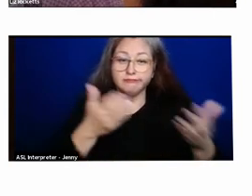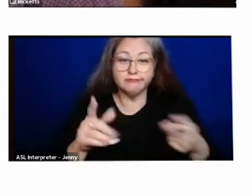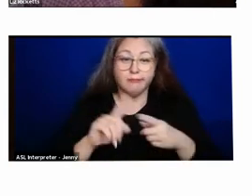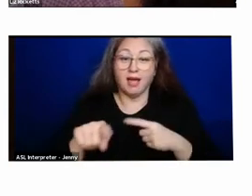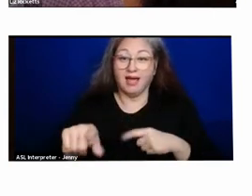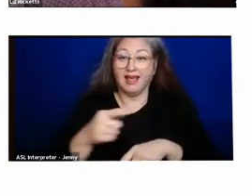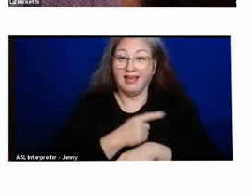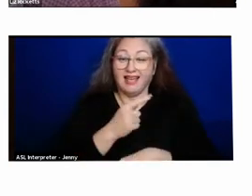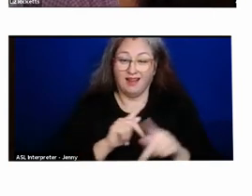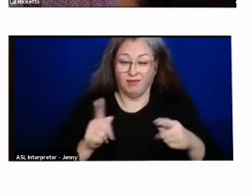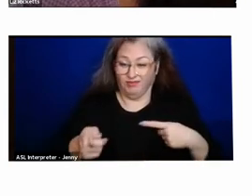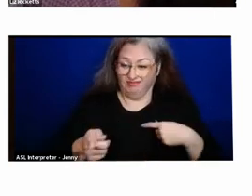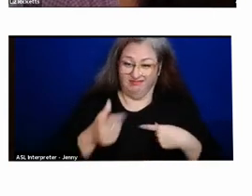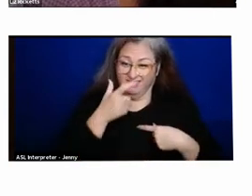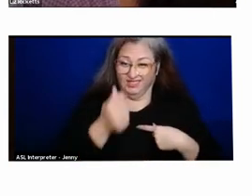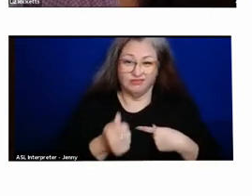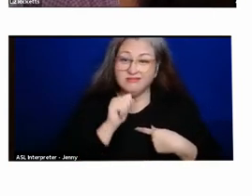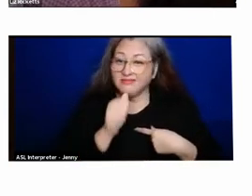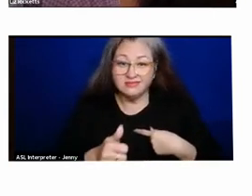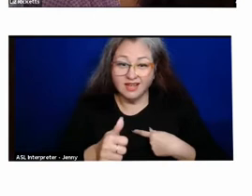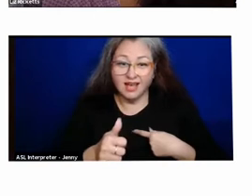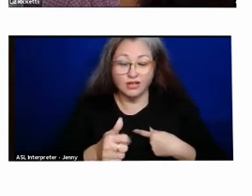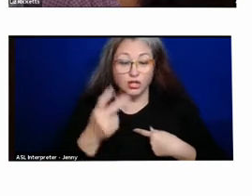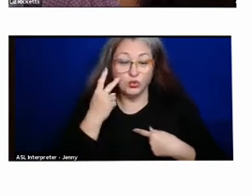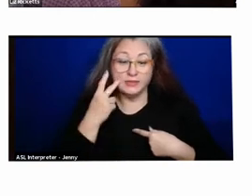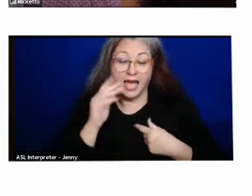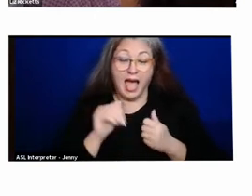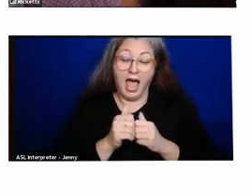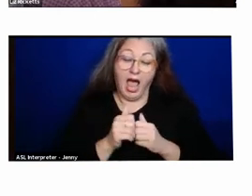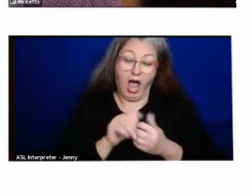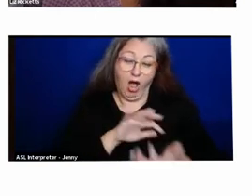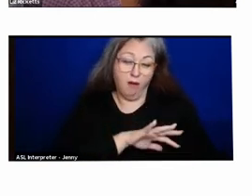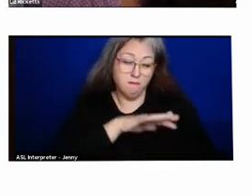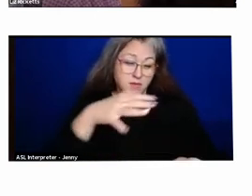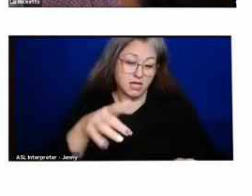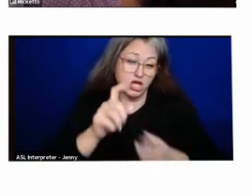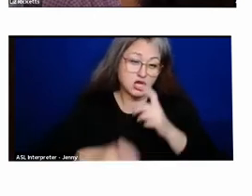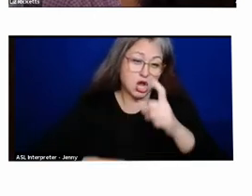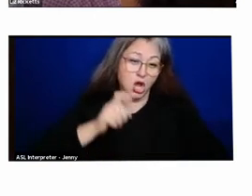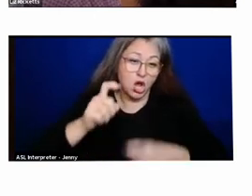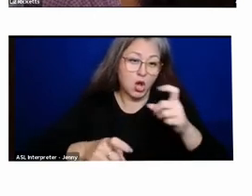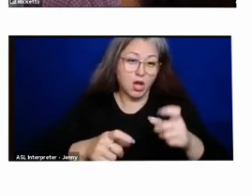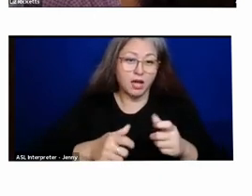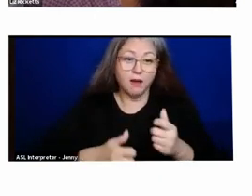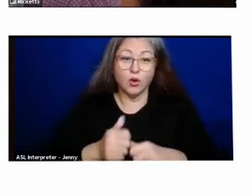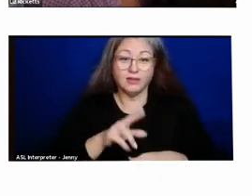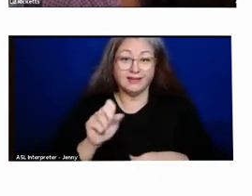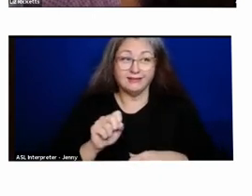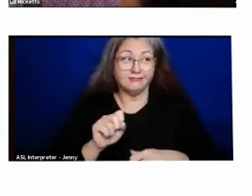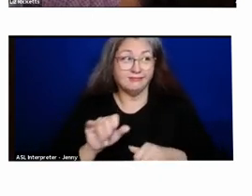Ghana wants these t-shirts. And judging by the rate that people donate t-shirts, most people in the United States don't want them